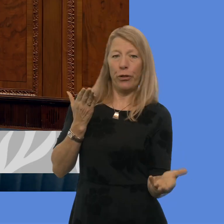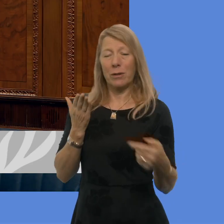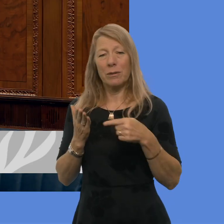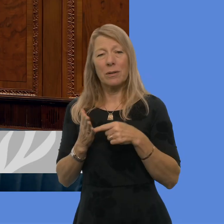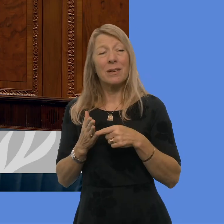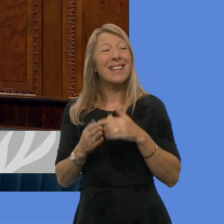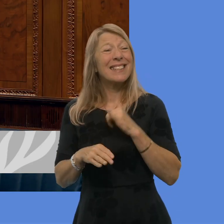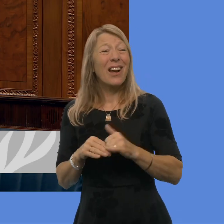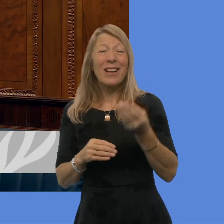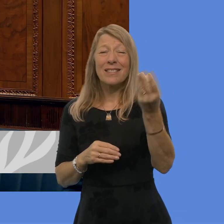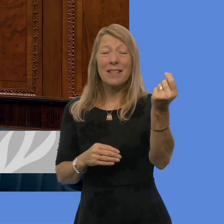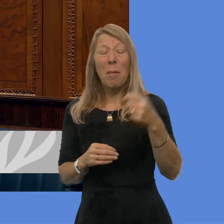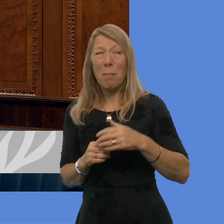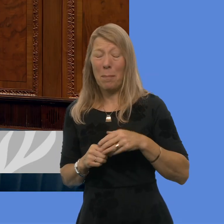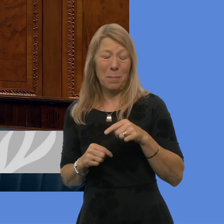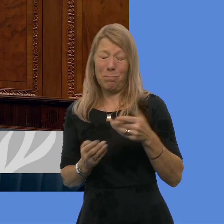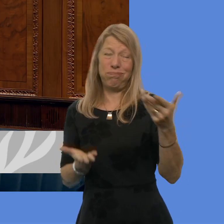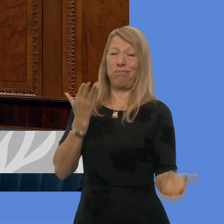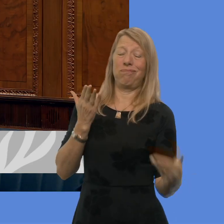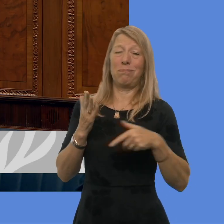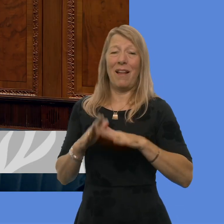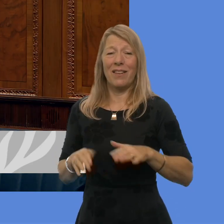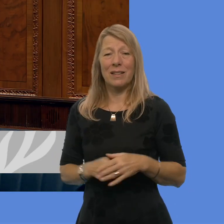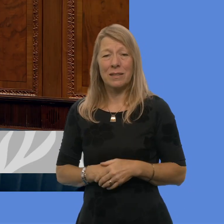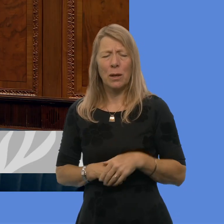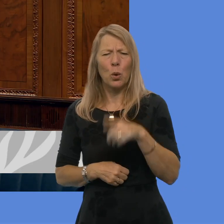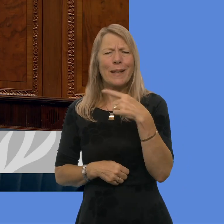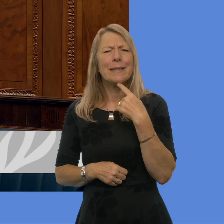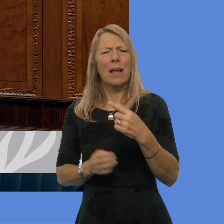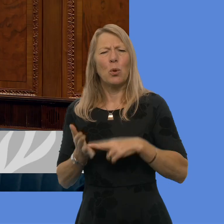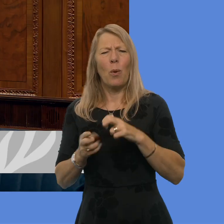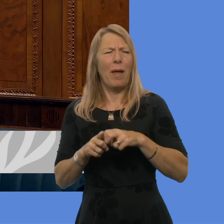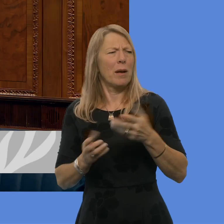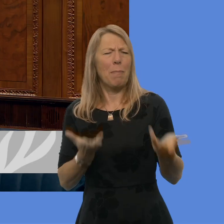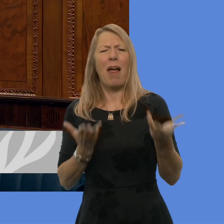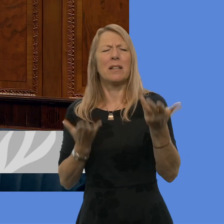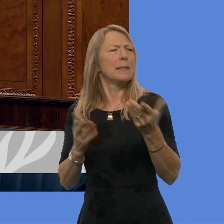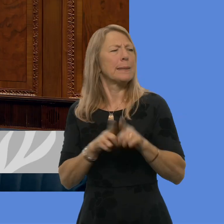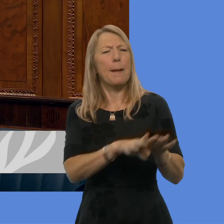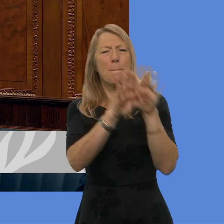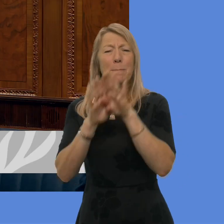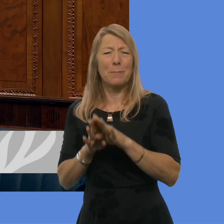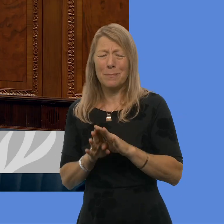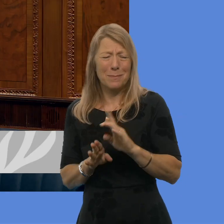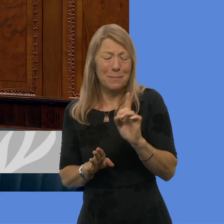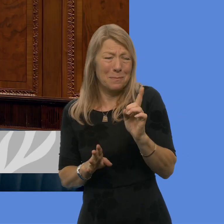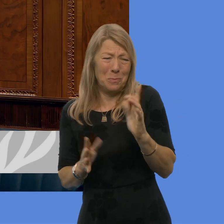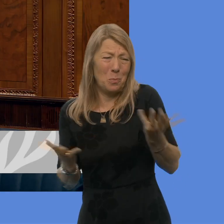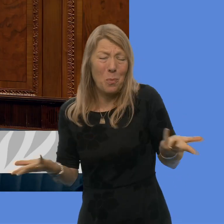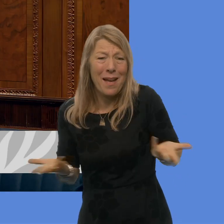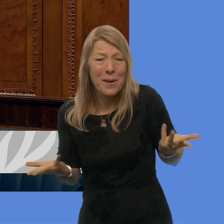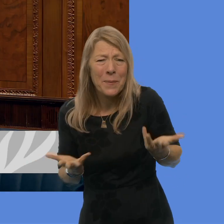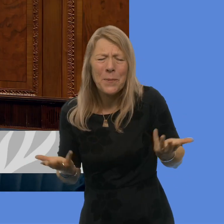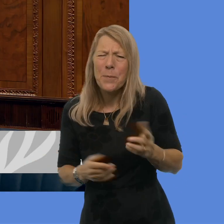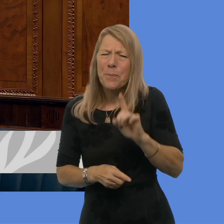But that aside, you have talked about regional balance and the need for it. Can you spell out exactly what that means in practice? What specific measures